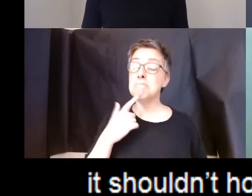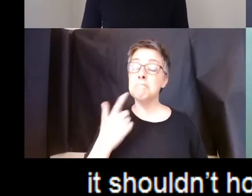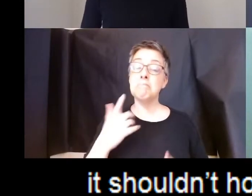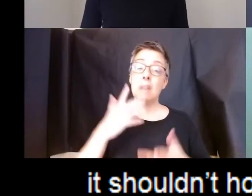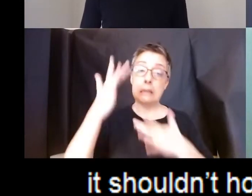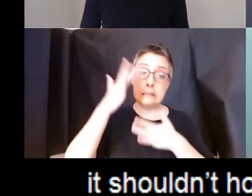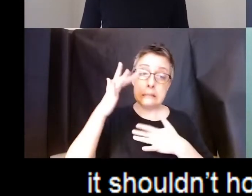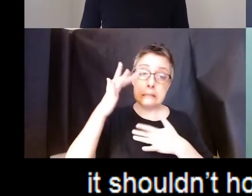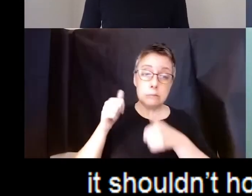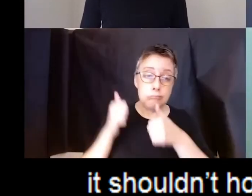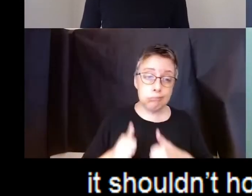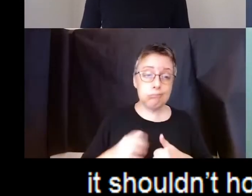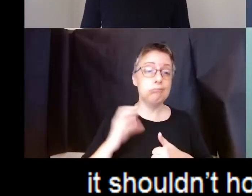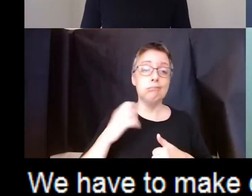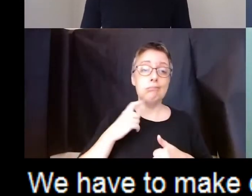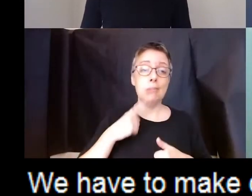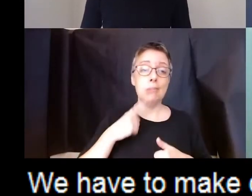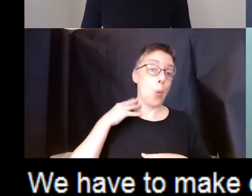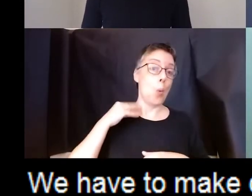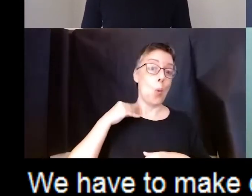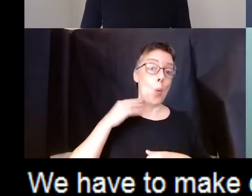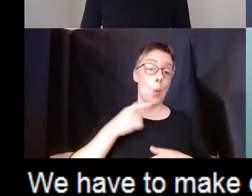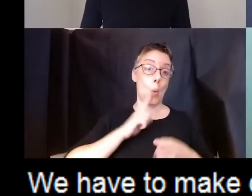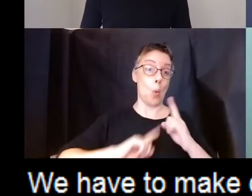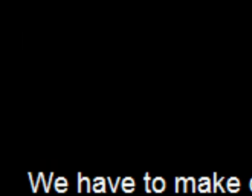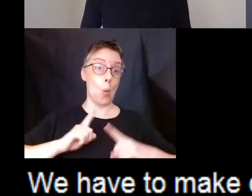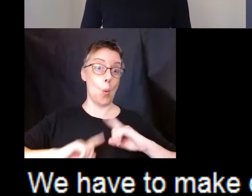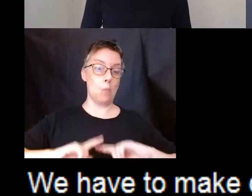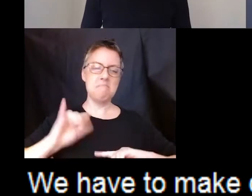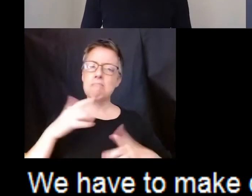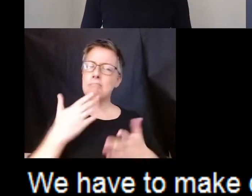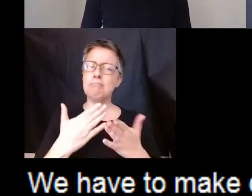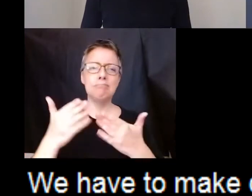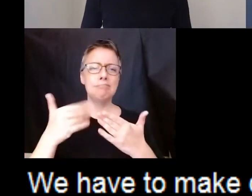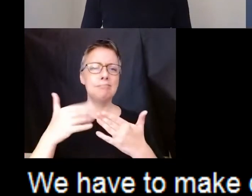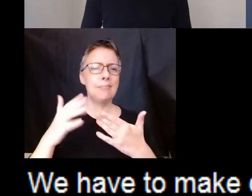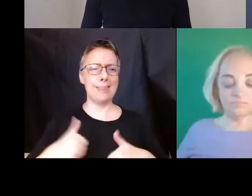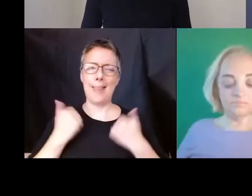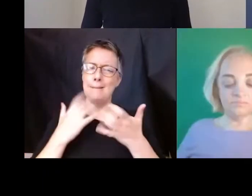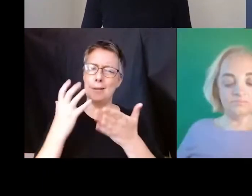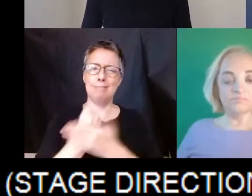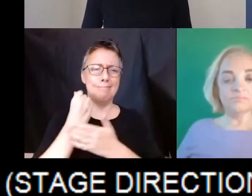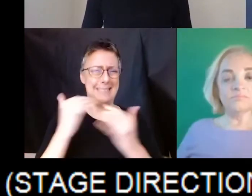back from experiencing life. We have to make do with the cards we've been dealt.